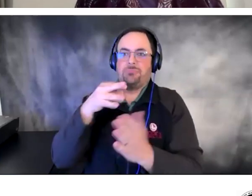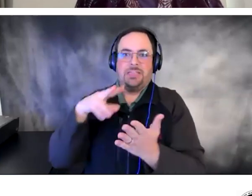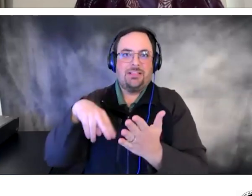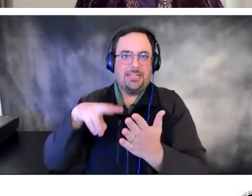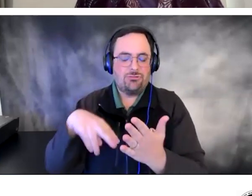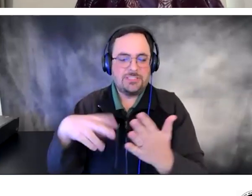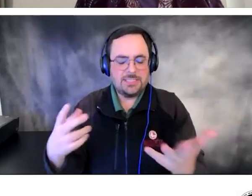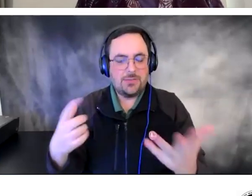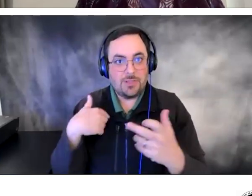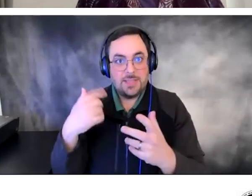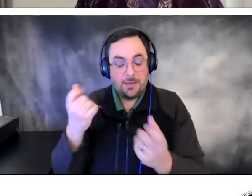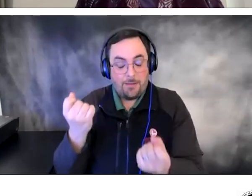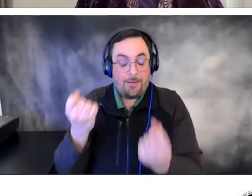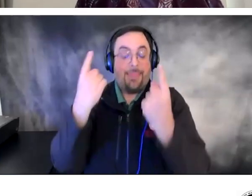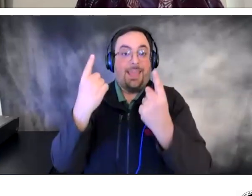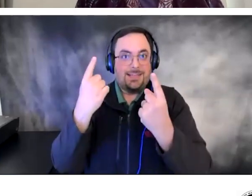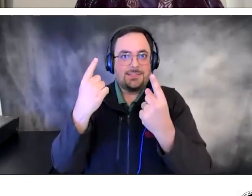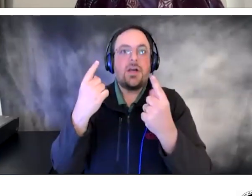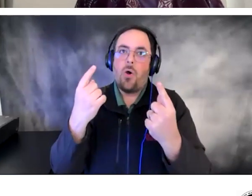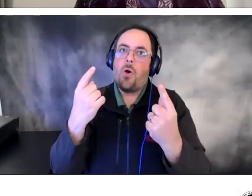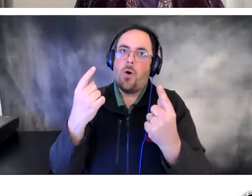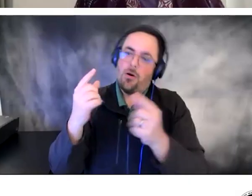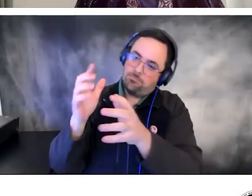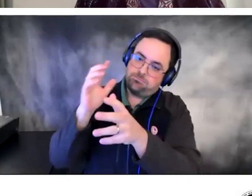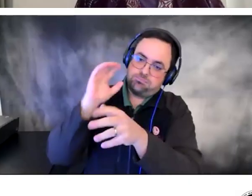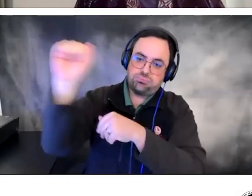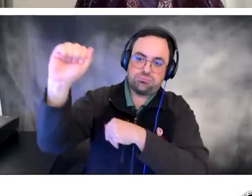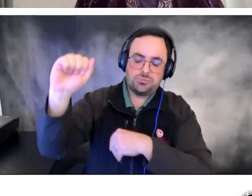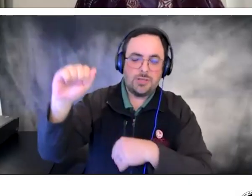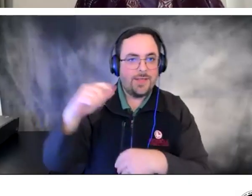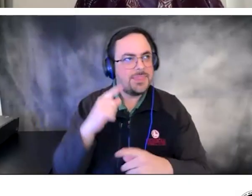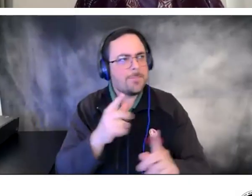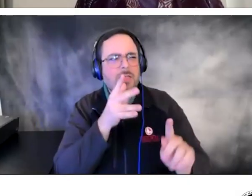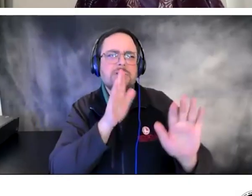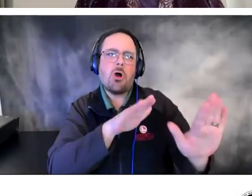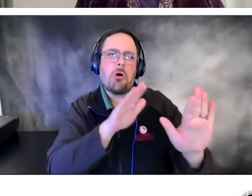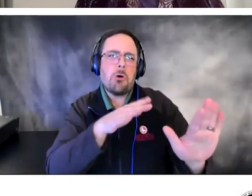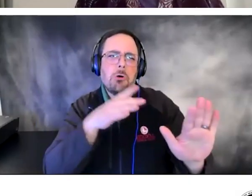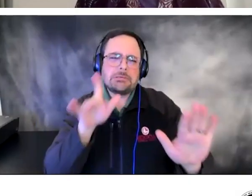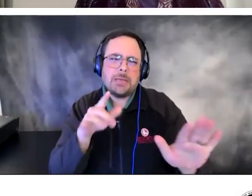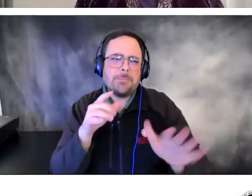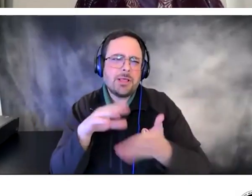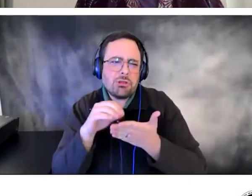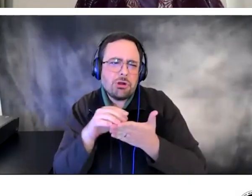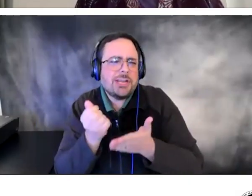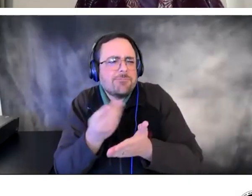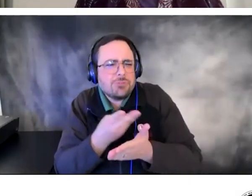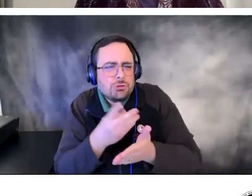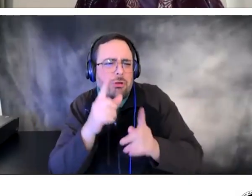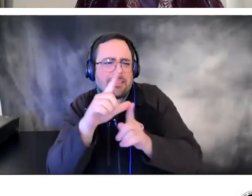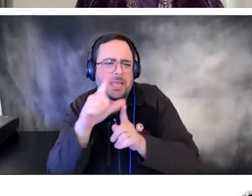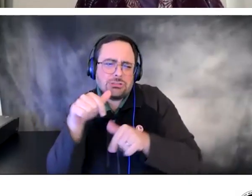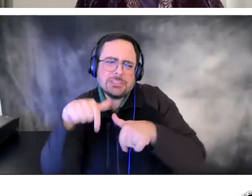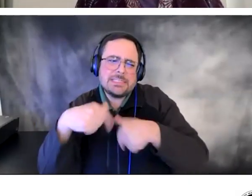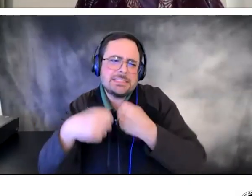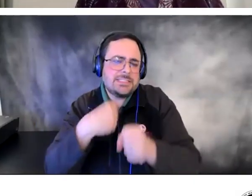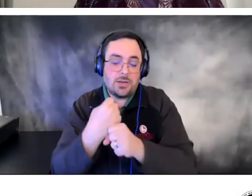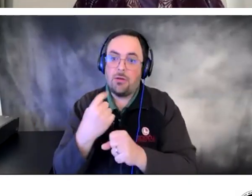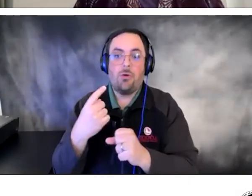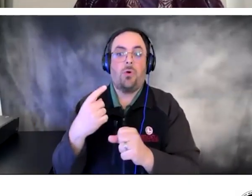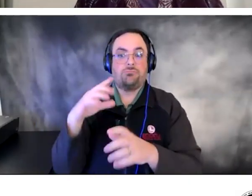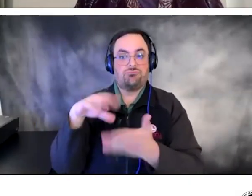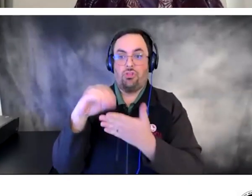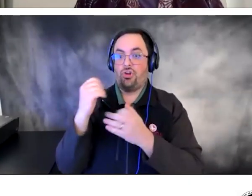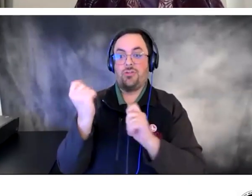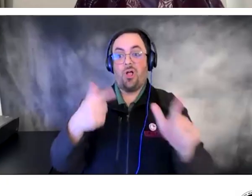clicks, and once it clicks, they really take off with it. But the mother, said, "Oh, could we just have him learn a few Braille letters this year?" And